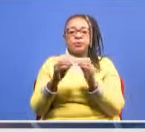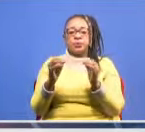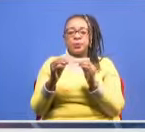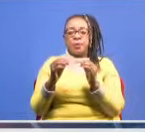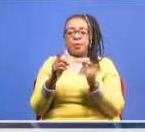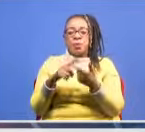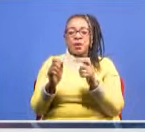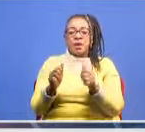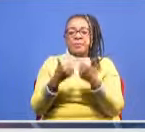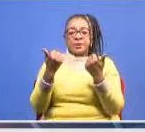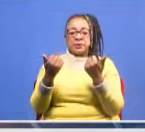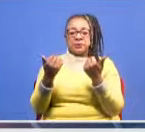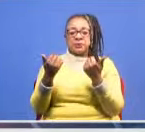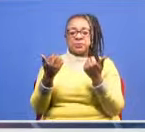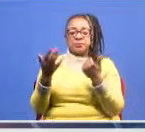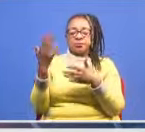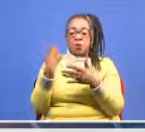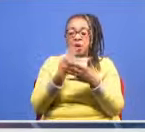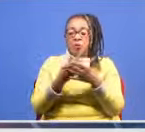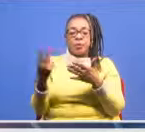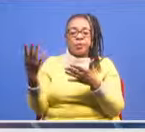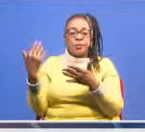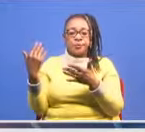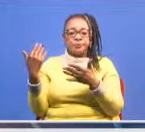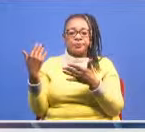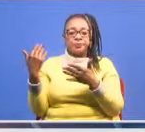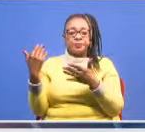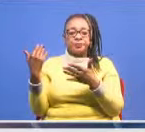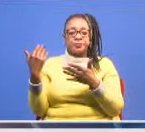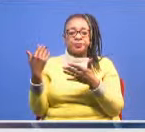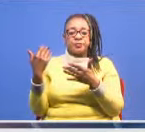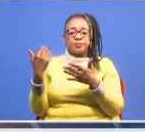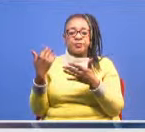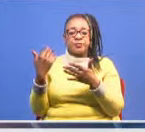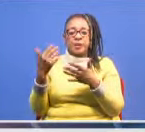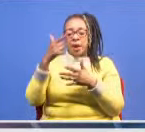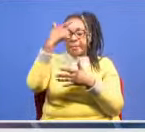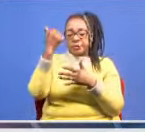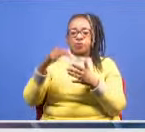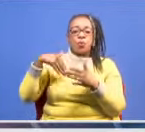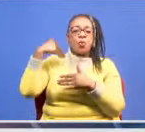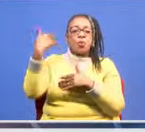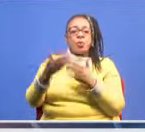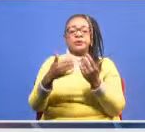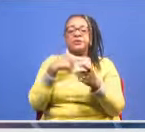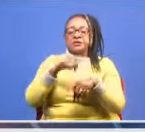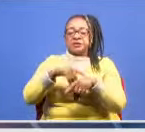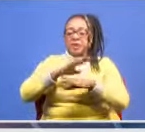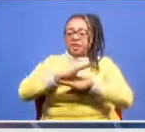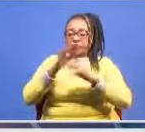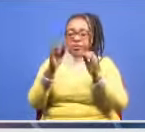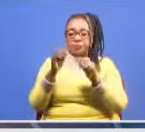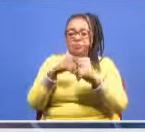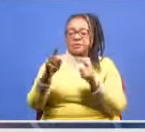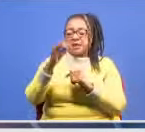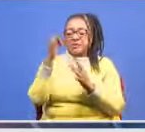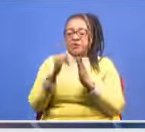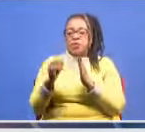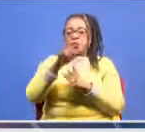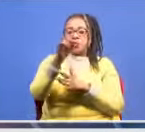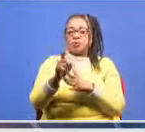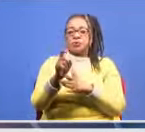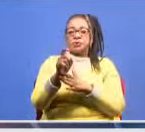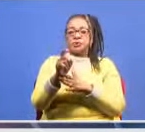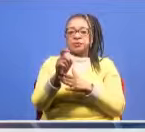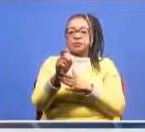last 2 weeks ago. Right, yes. And we won't delve into that because we're almost out of time. But my final question would be, in your view,